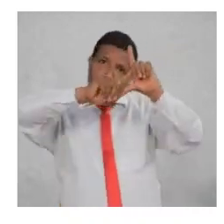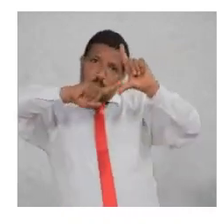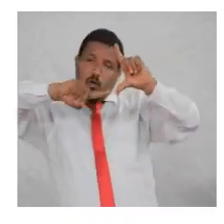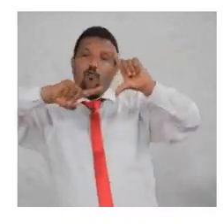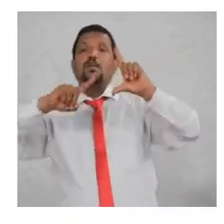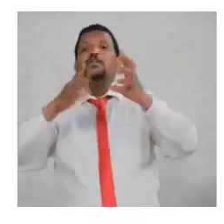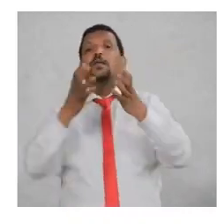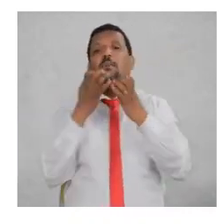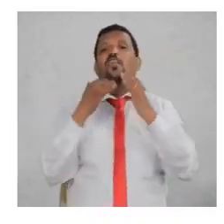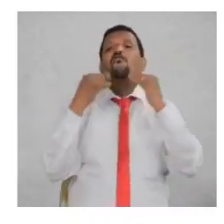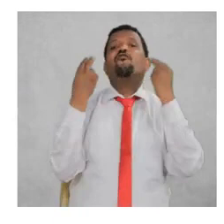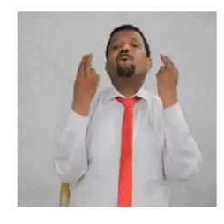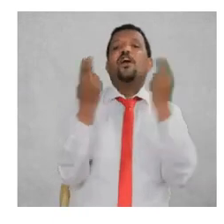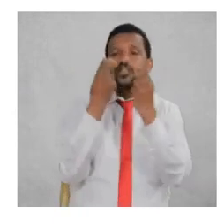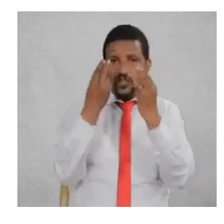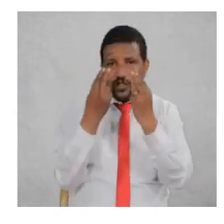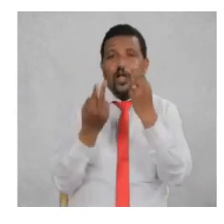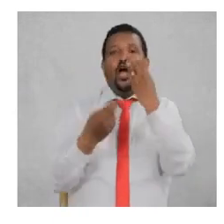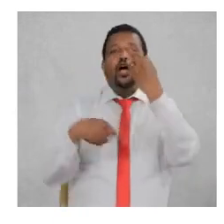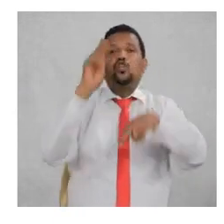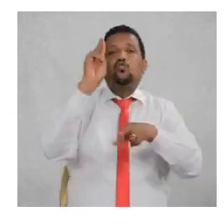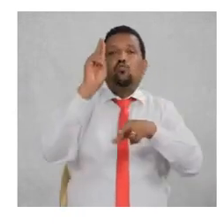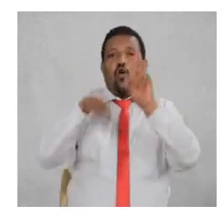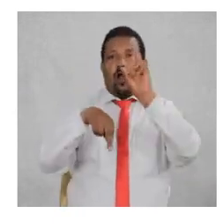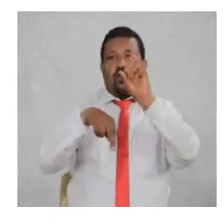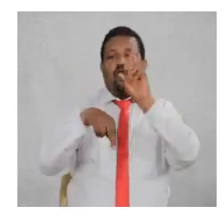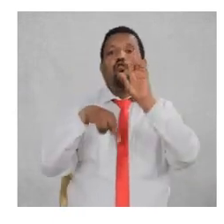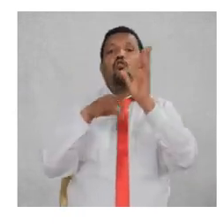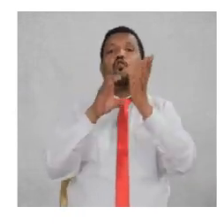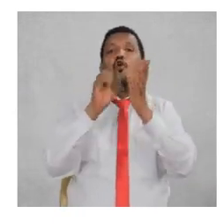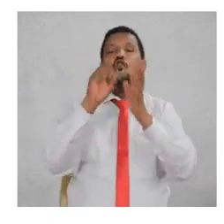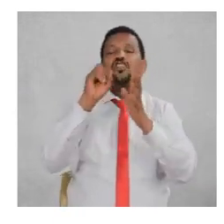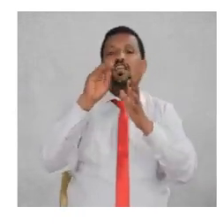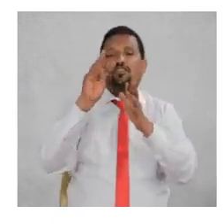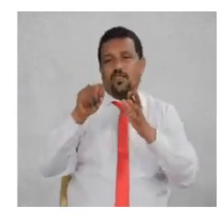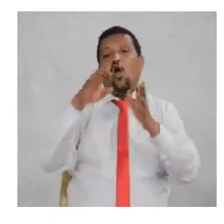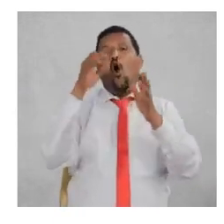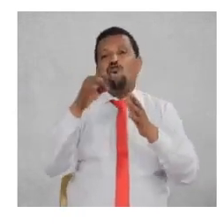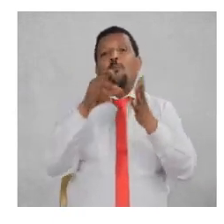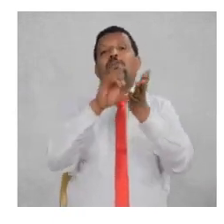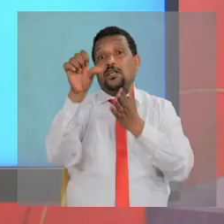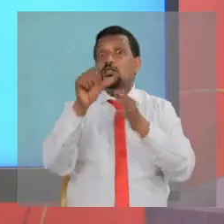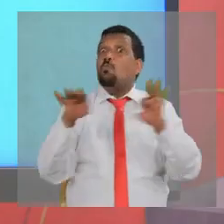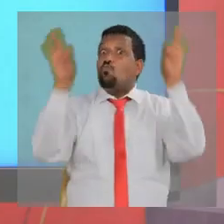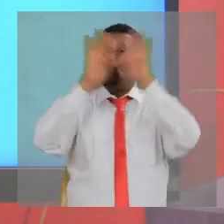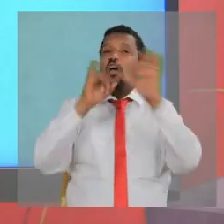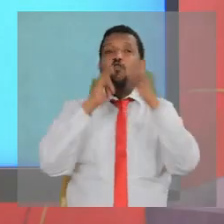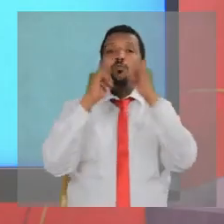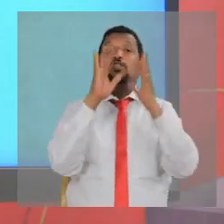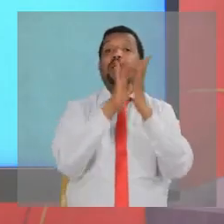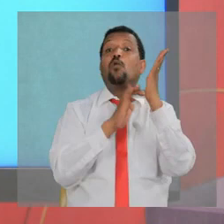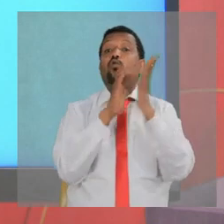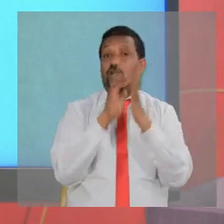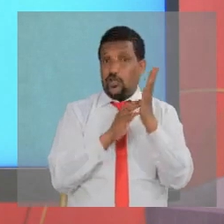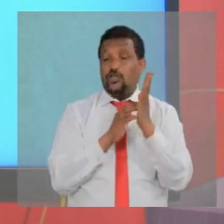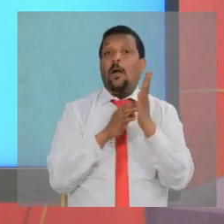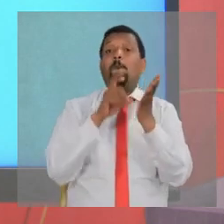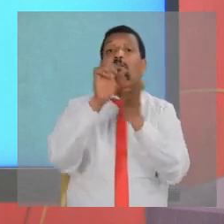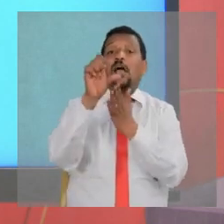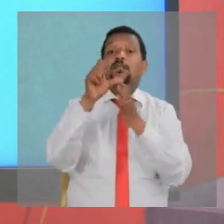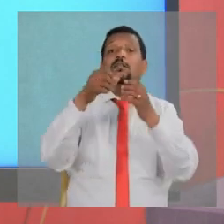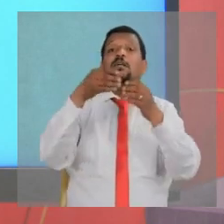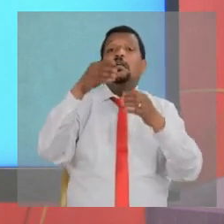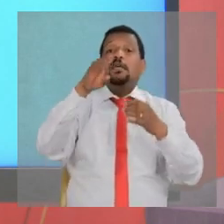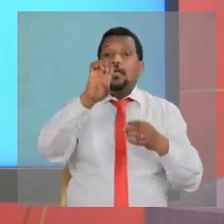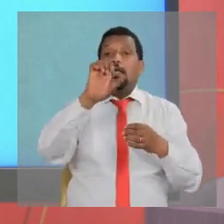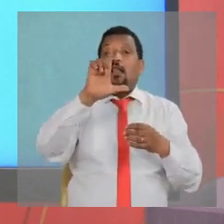function is the reciprocal of the coefficient of price. This is important information for the calculation of the price